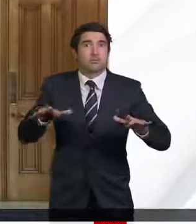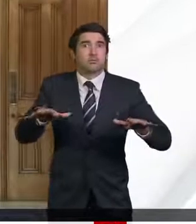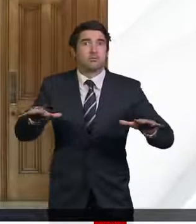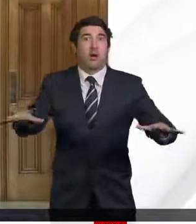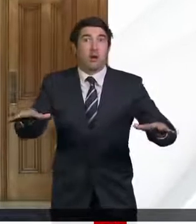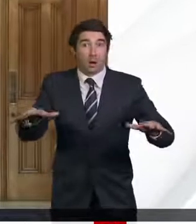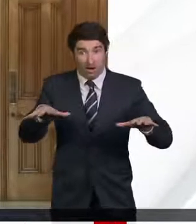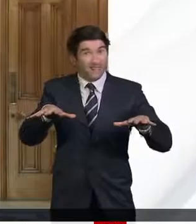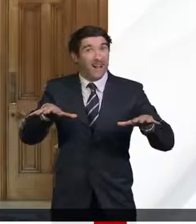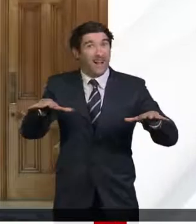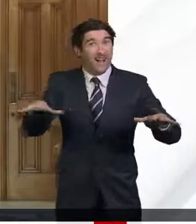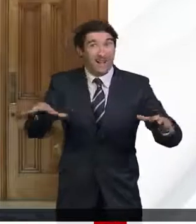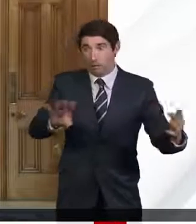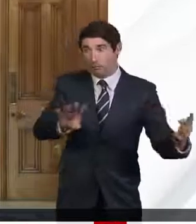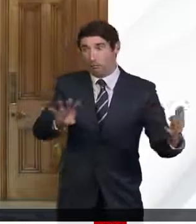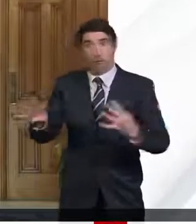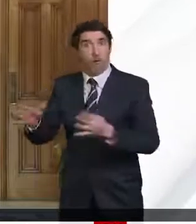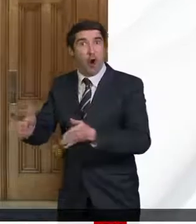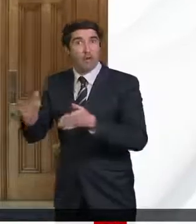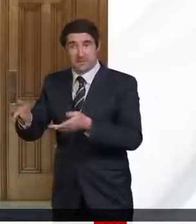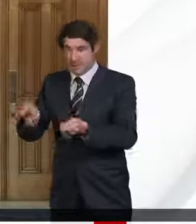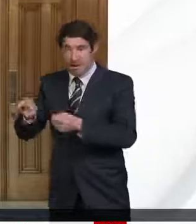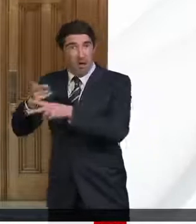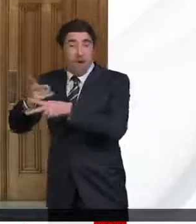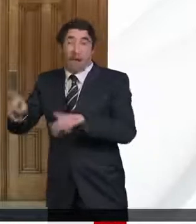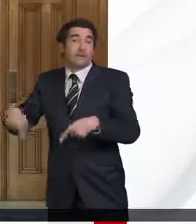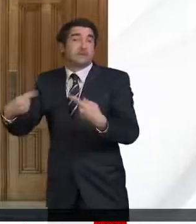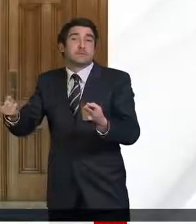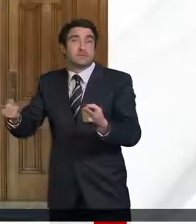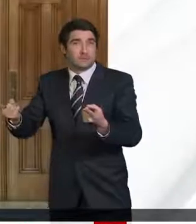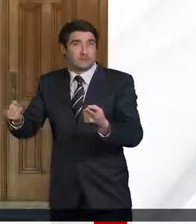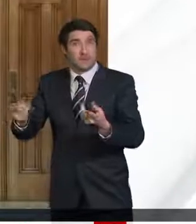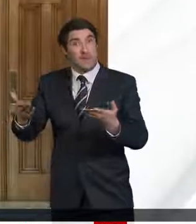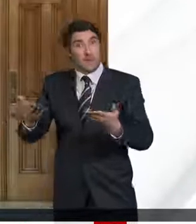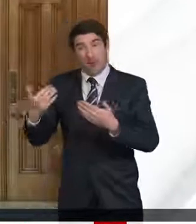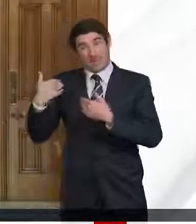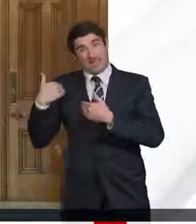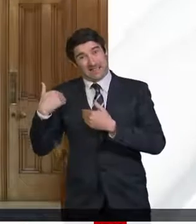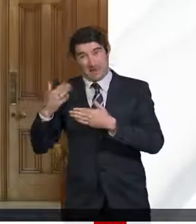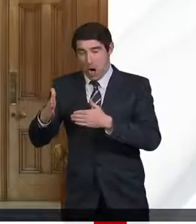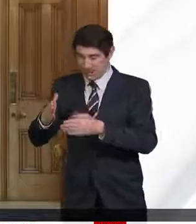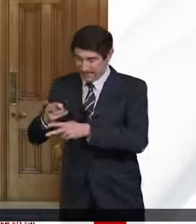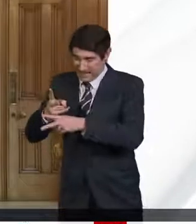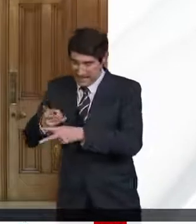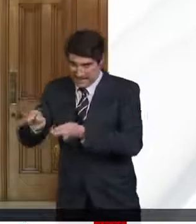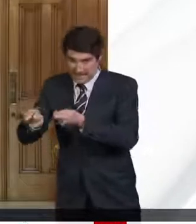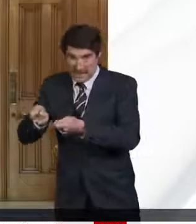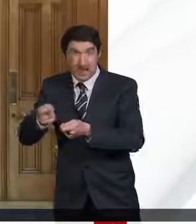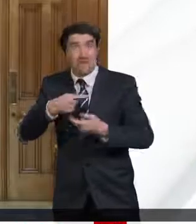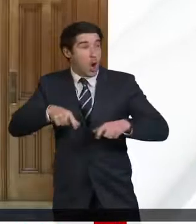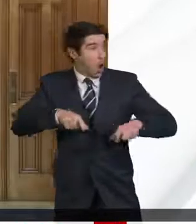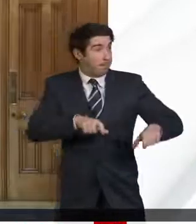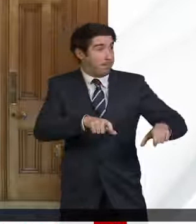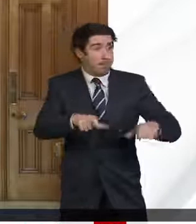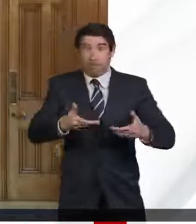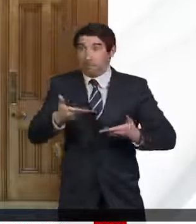care for those most in need. And that capacity is increasing. More NHS staff are returning to the front